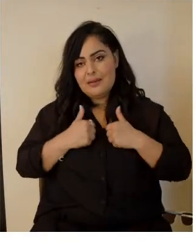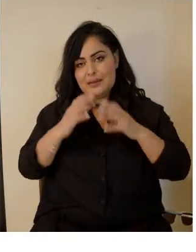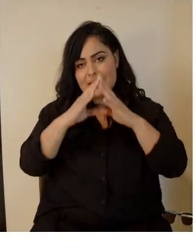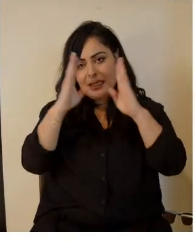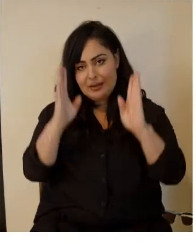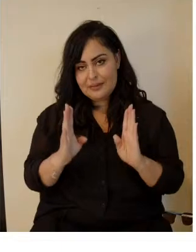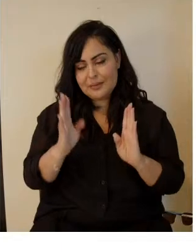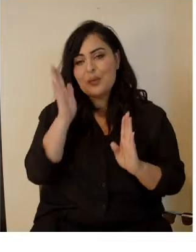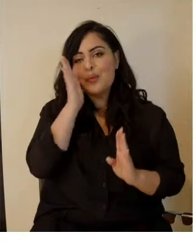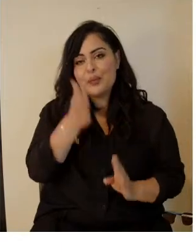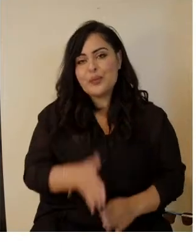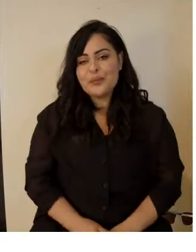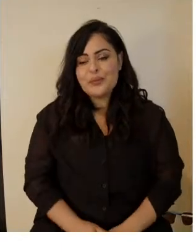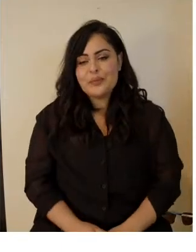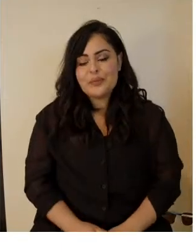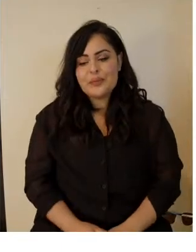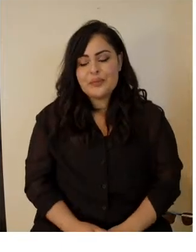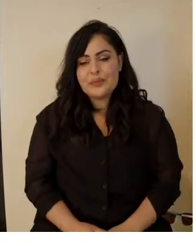will certainly do so.